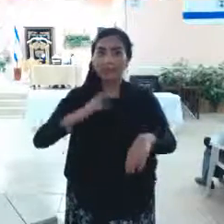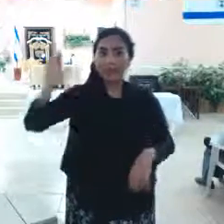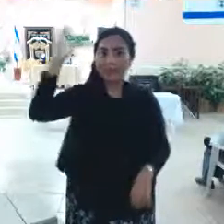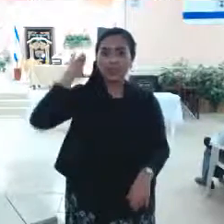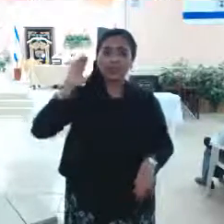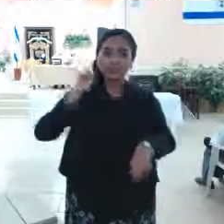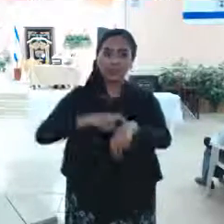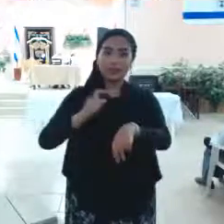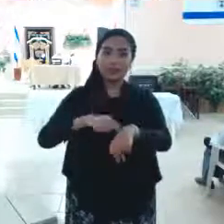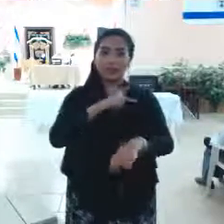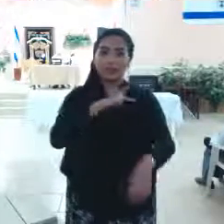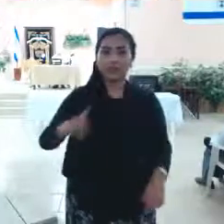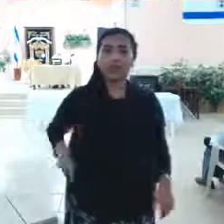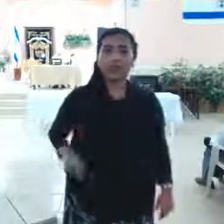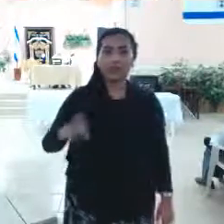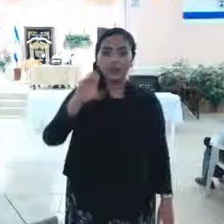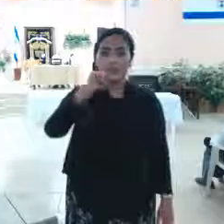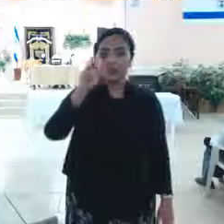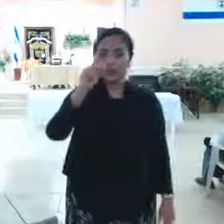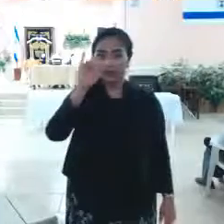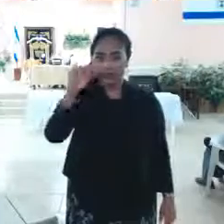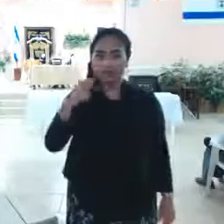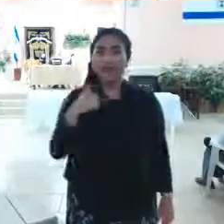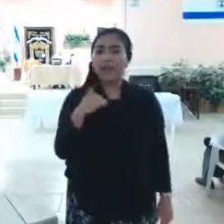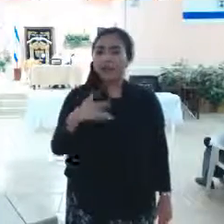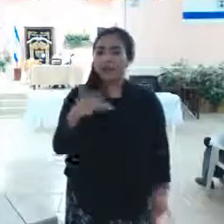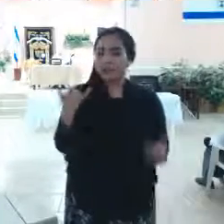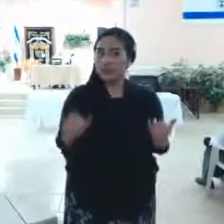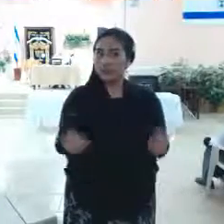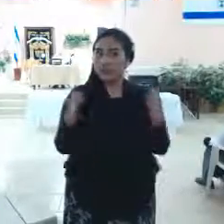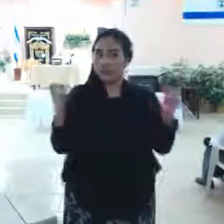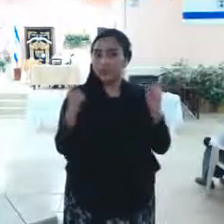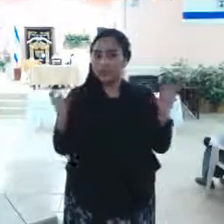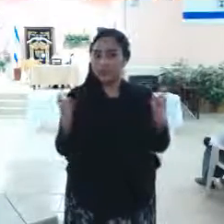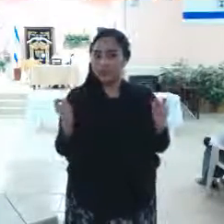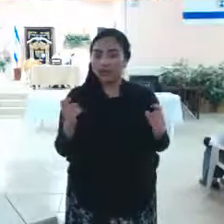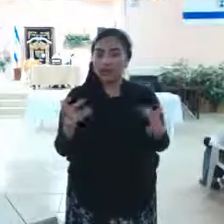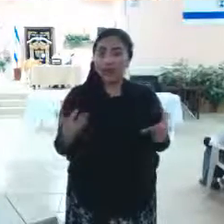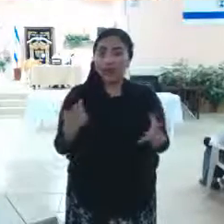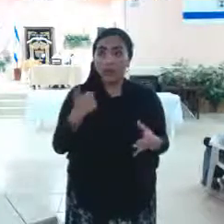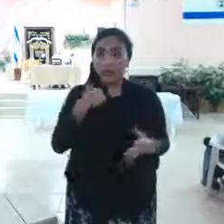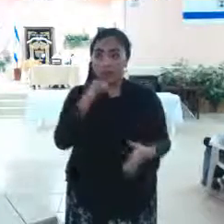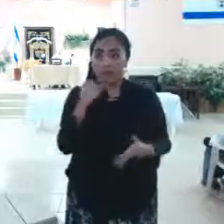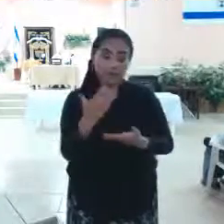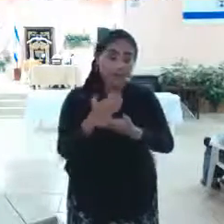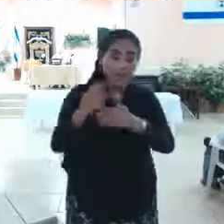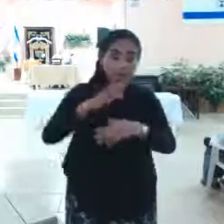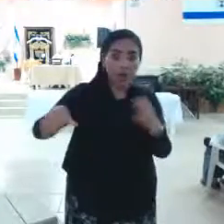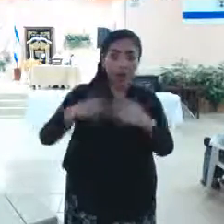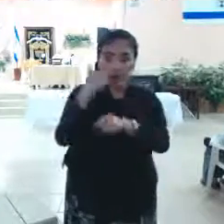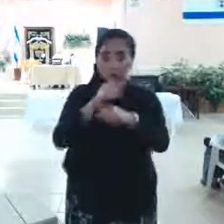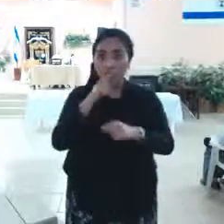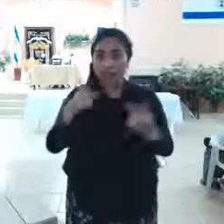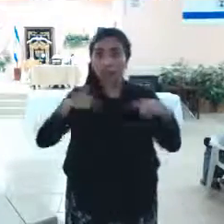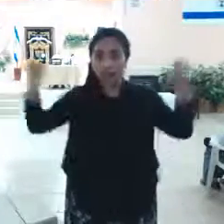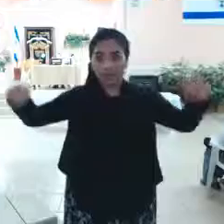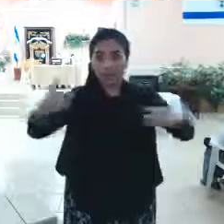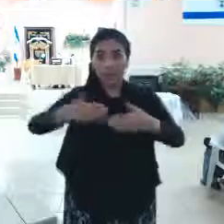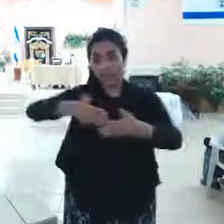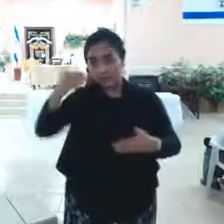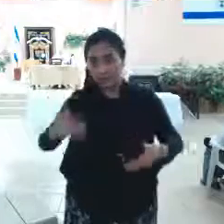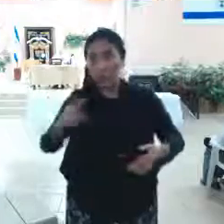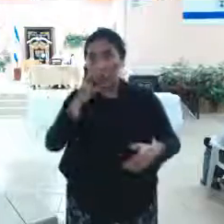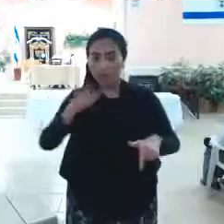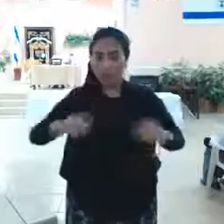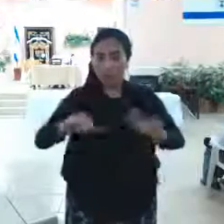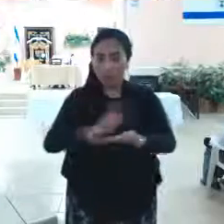says, just as in the times of King Solomon. Now, this feast, I felt it. Well, not like putting